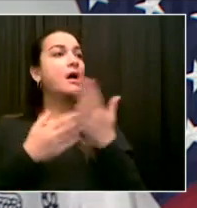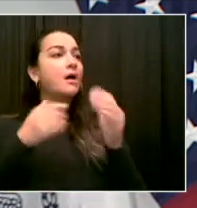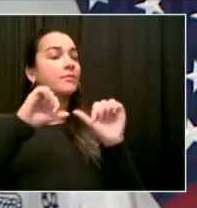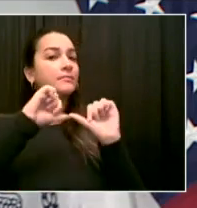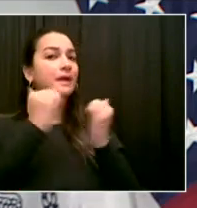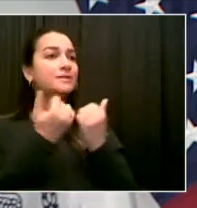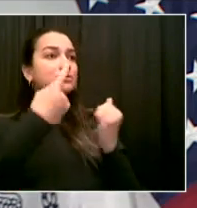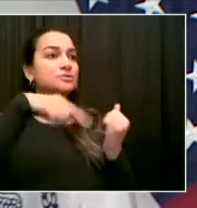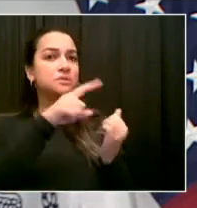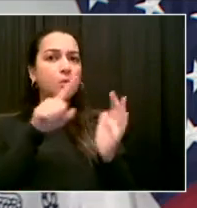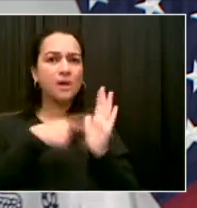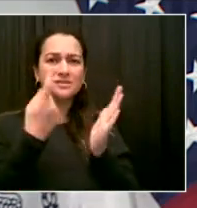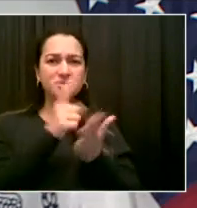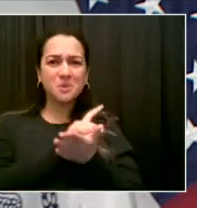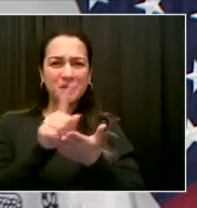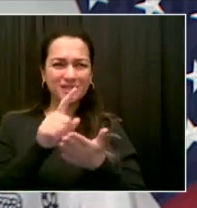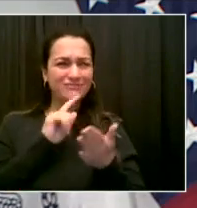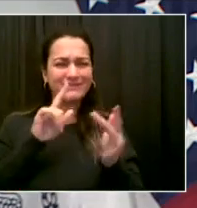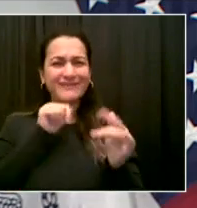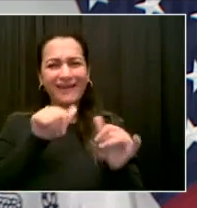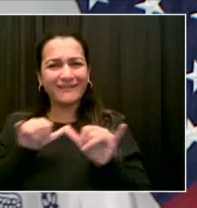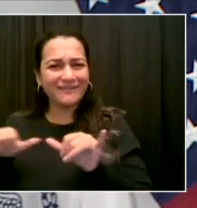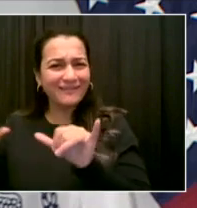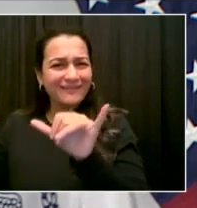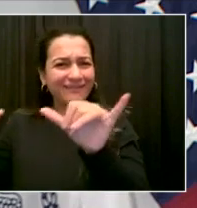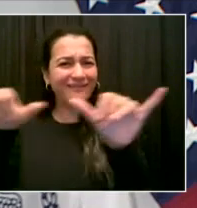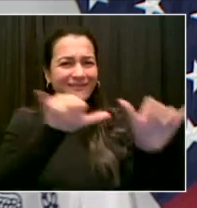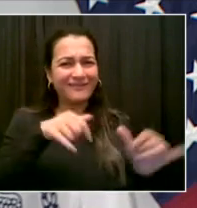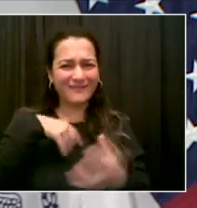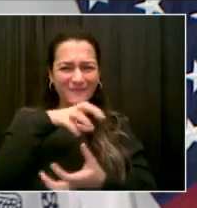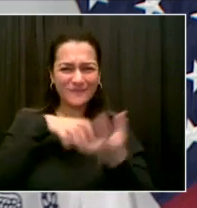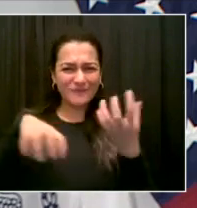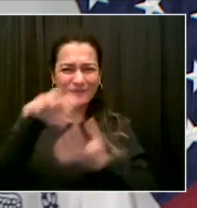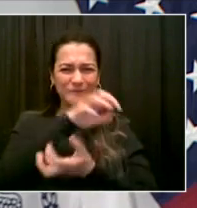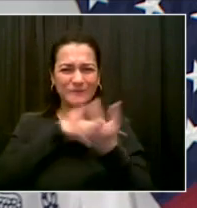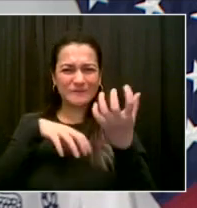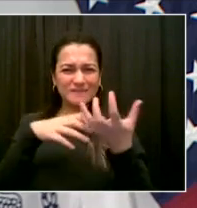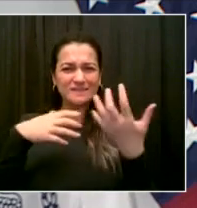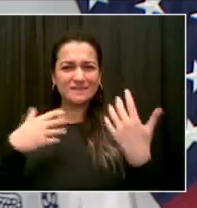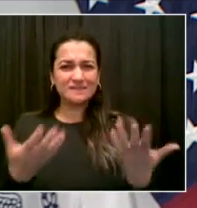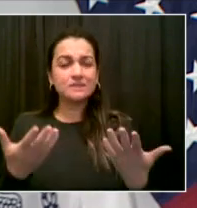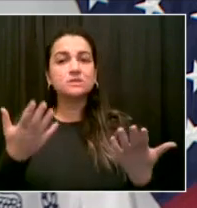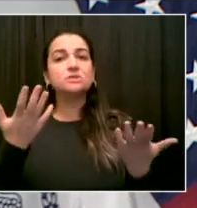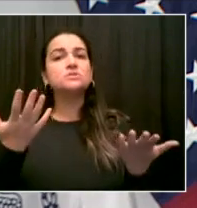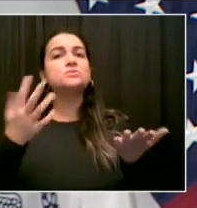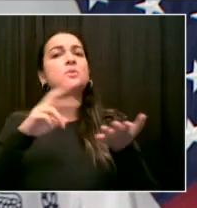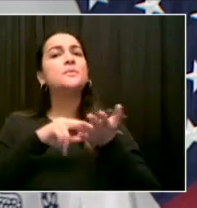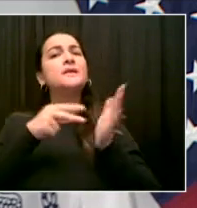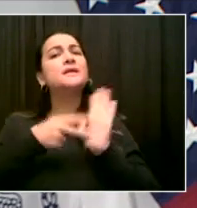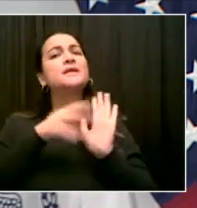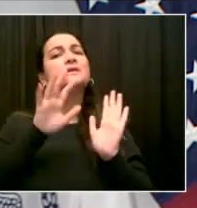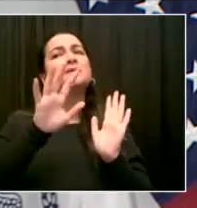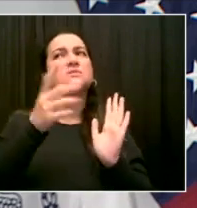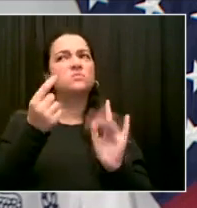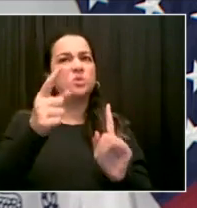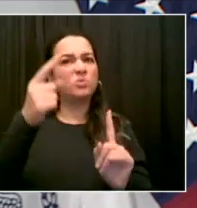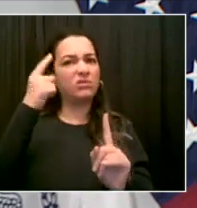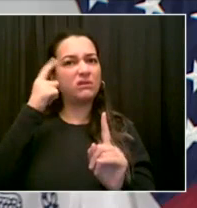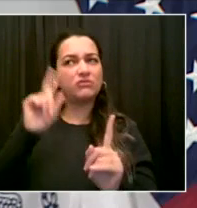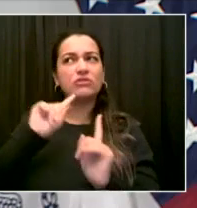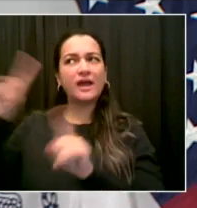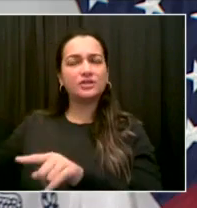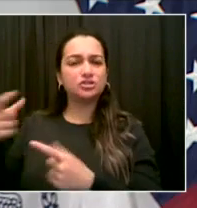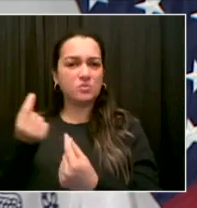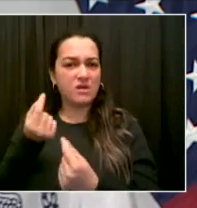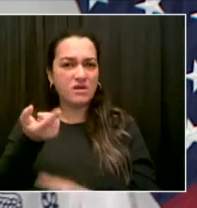guessing. What is your response to Henry's concern here, and how do you address that? I have a lot of respect for Henry